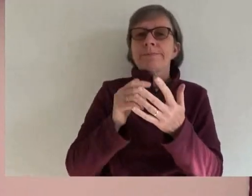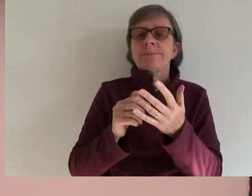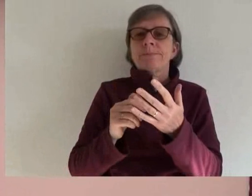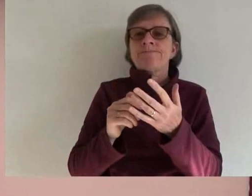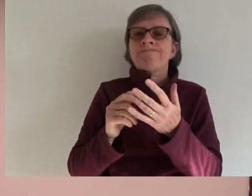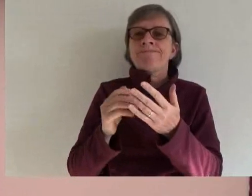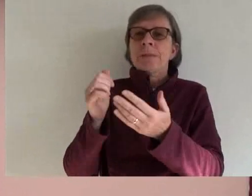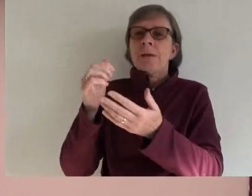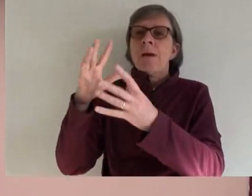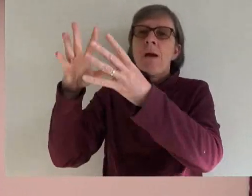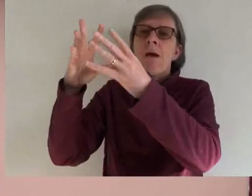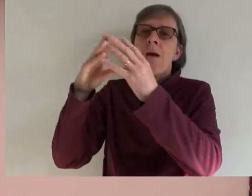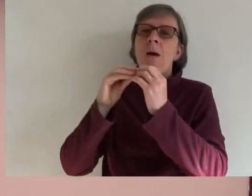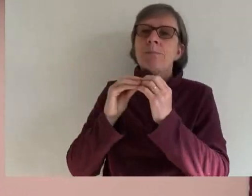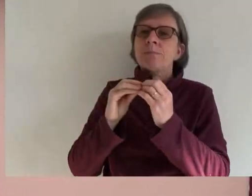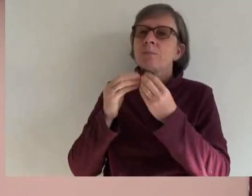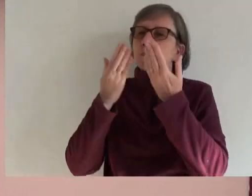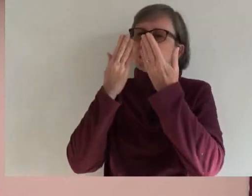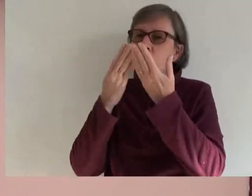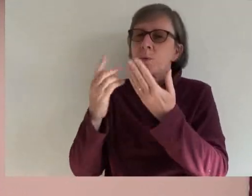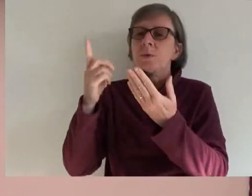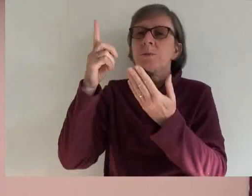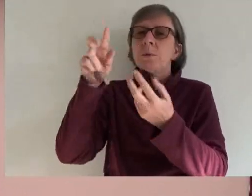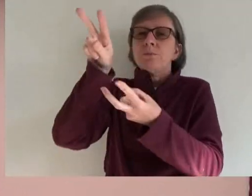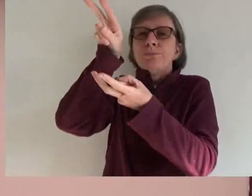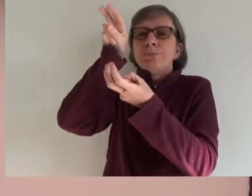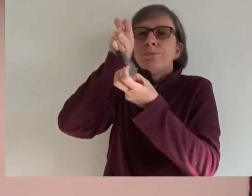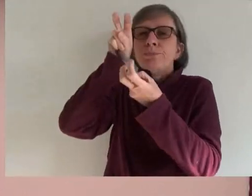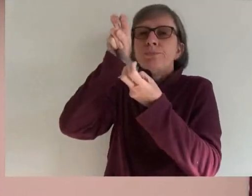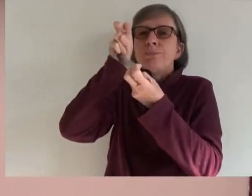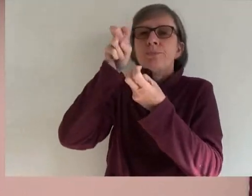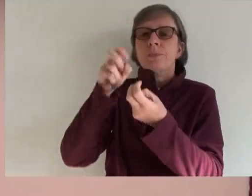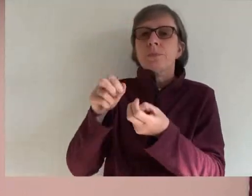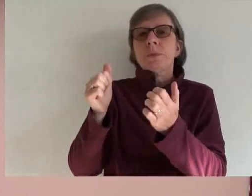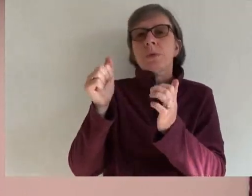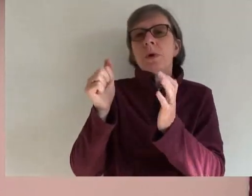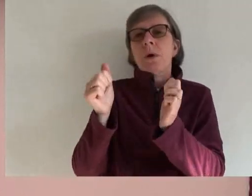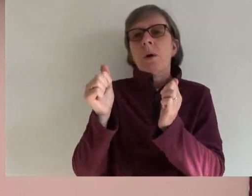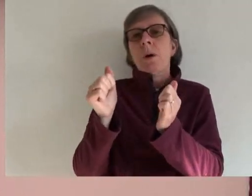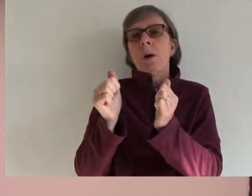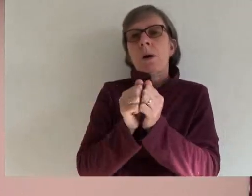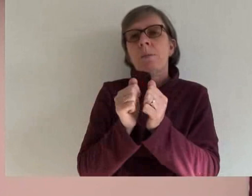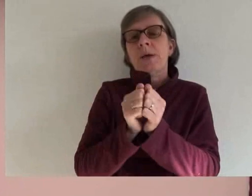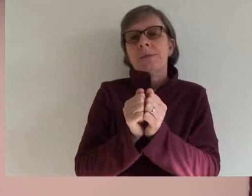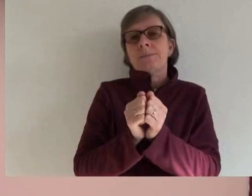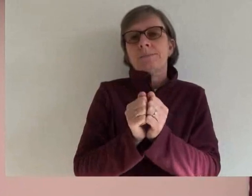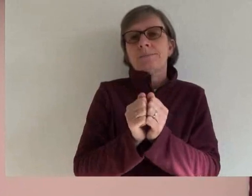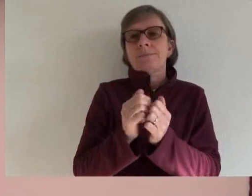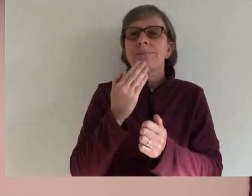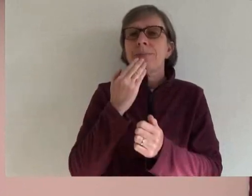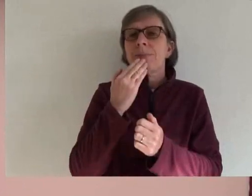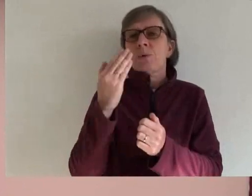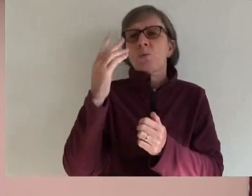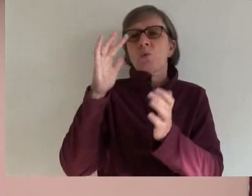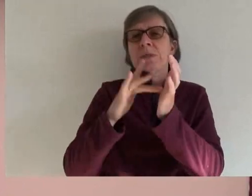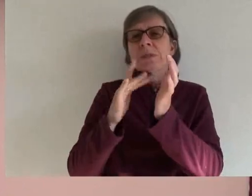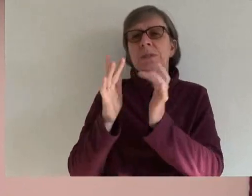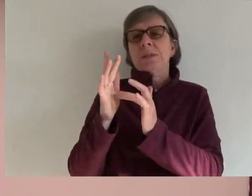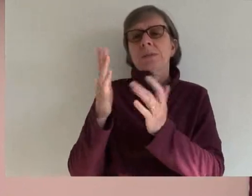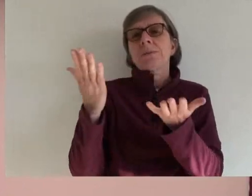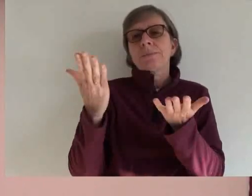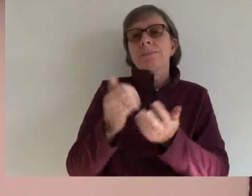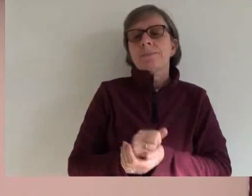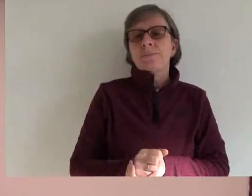Help us to worship you in hearing from you. Thank you, Jesus. Amen.